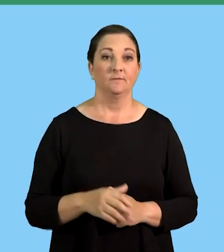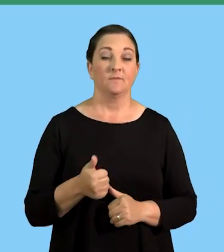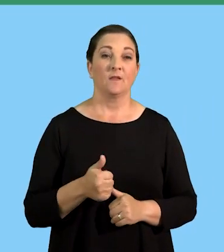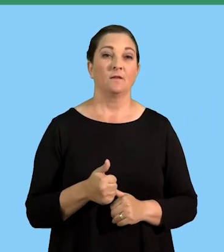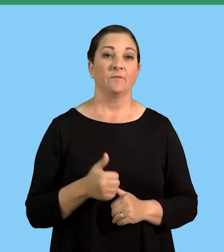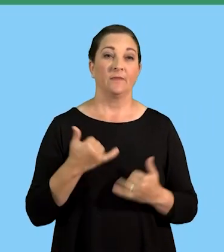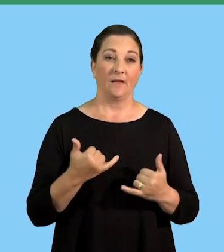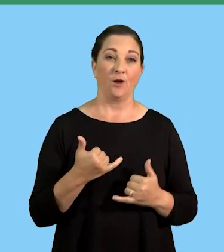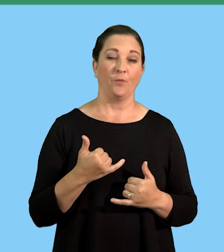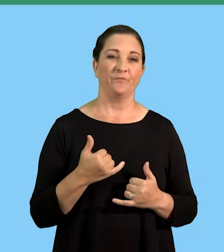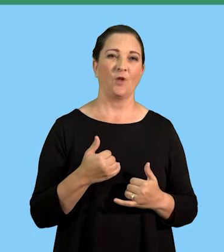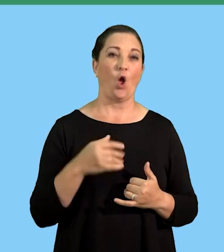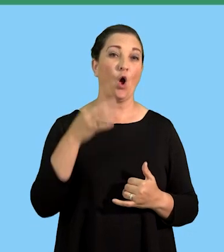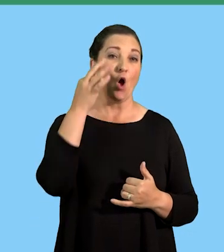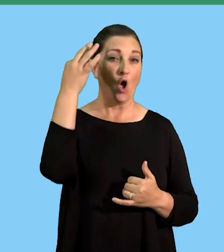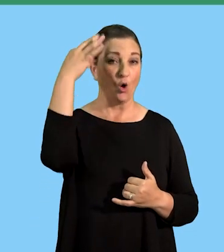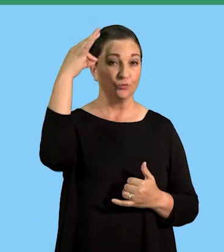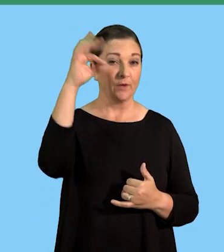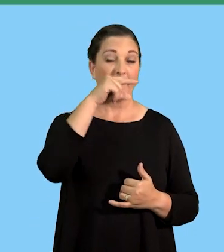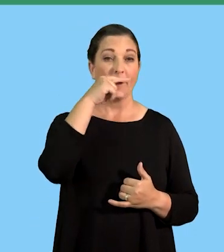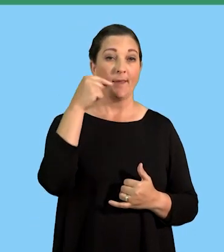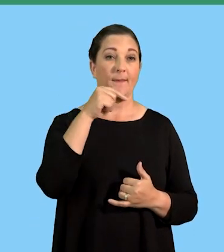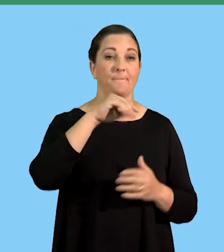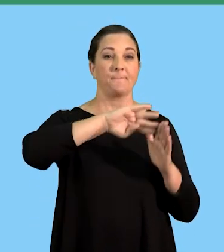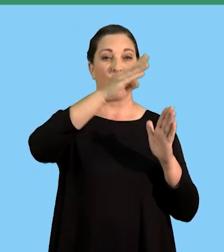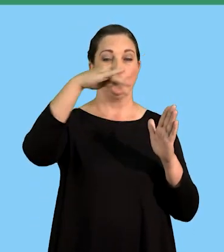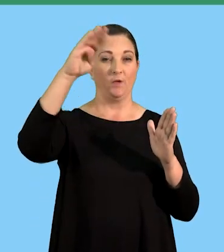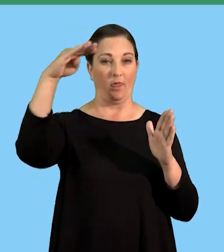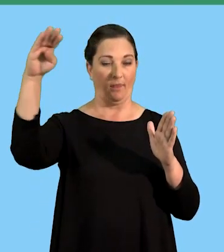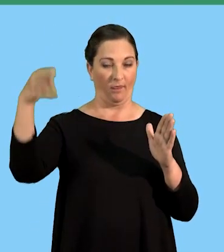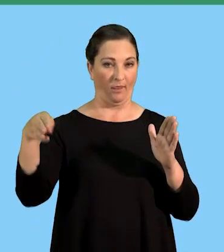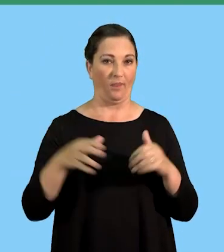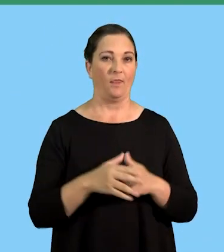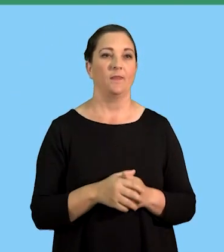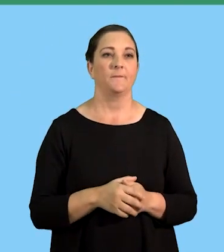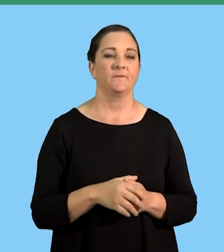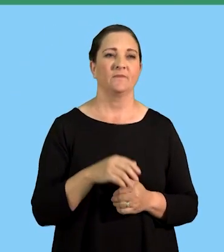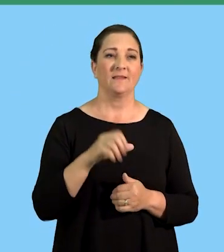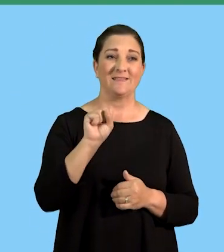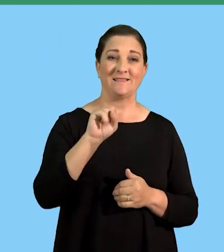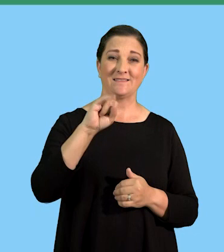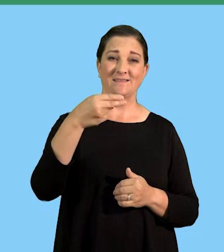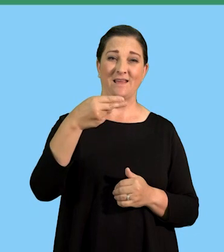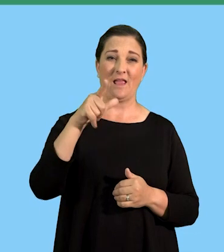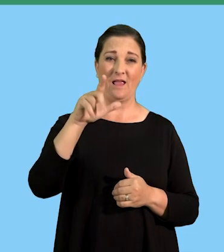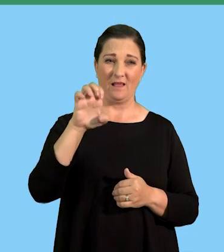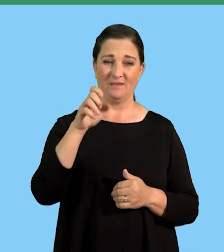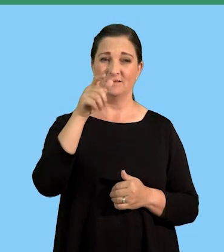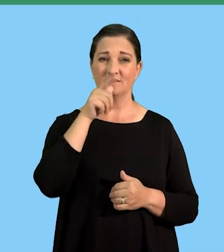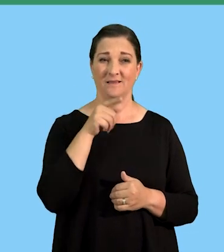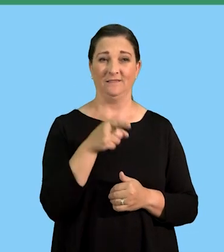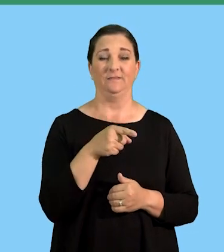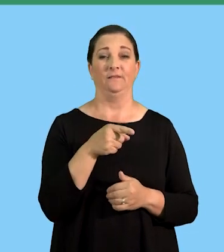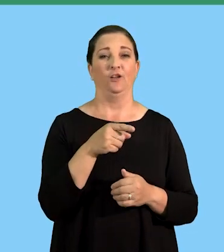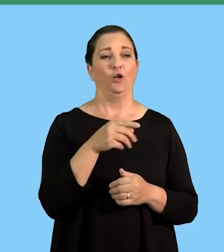Then in your Mountain Hotel, we have Sihle. Sihle, the owner of Mountain Hotel, applies democratic leadership style